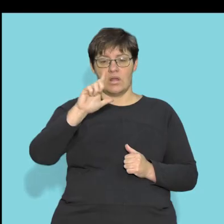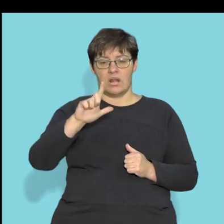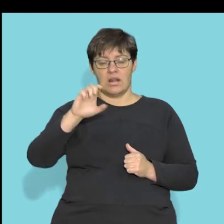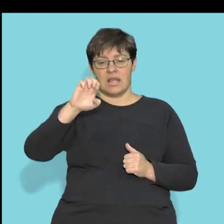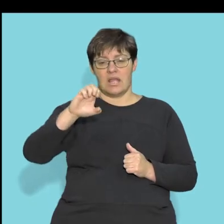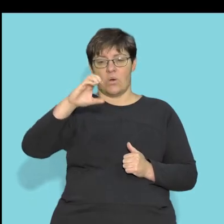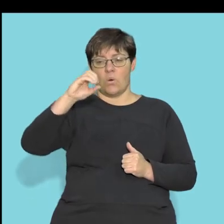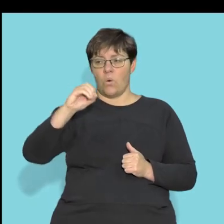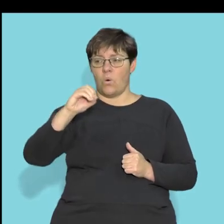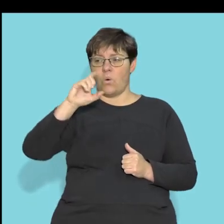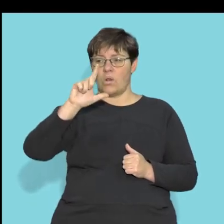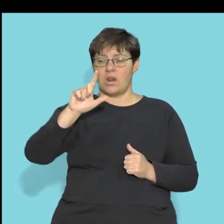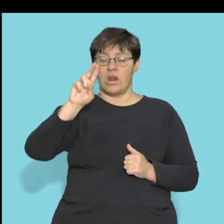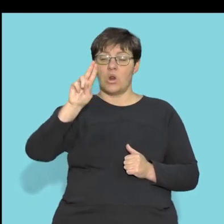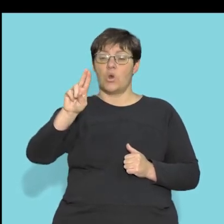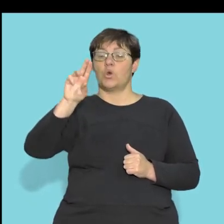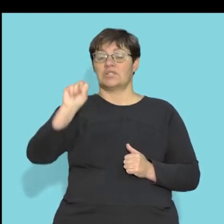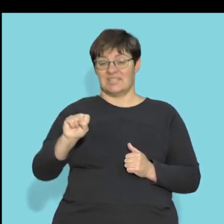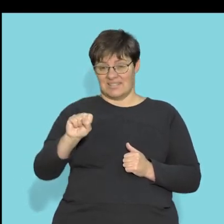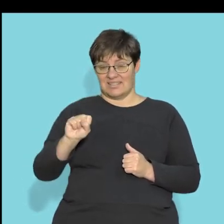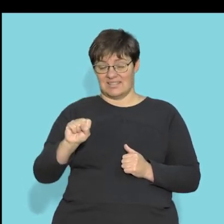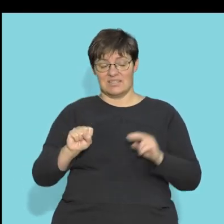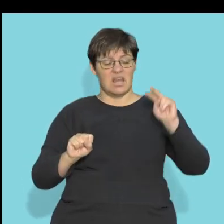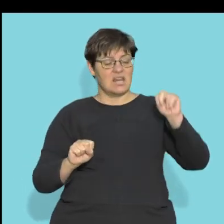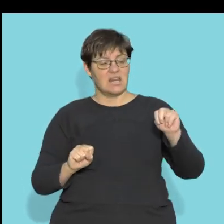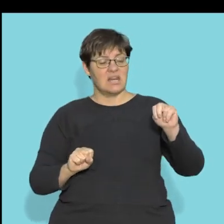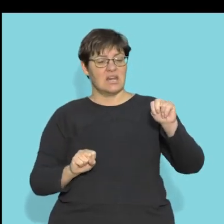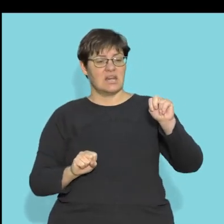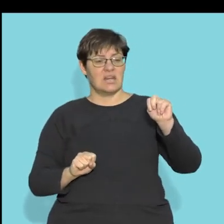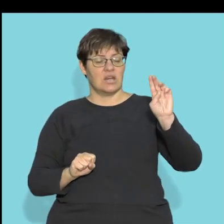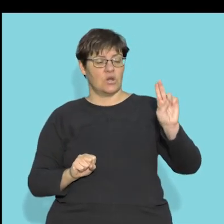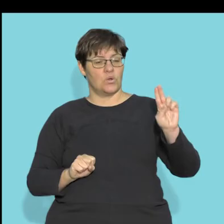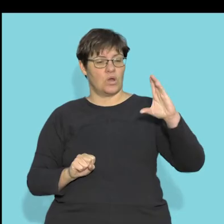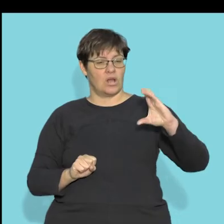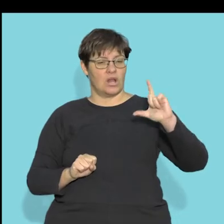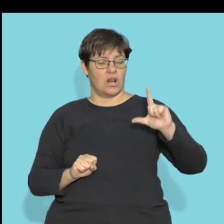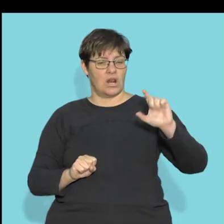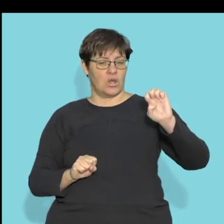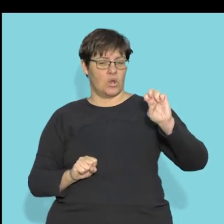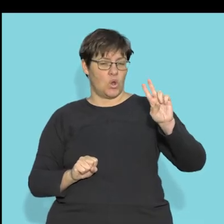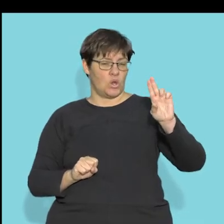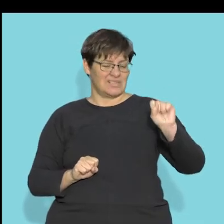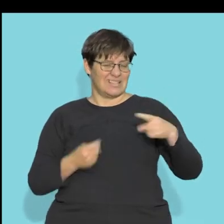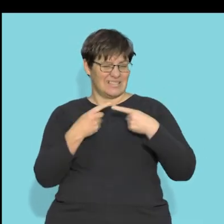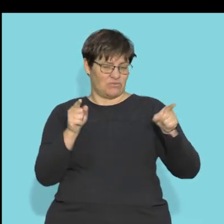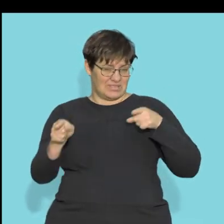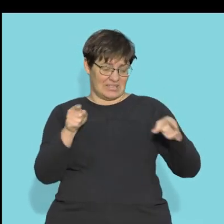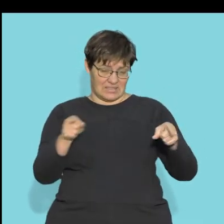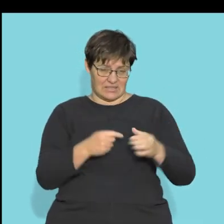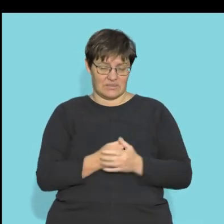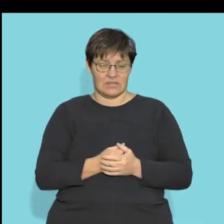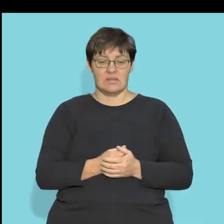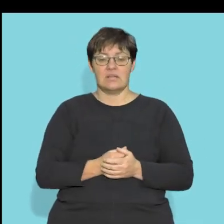nucleolus, right, which is different to the nucleus. Now, the